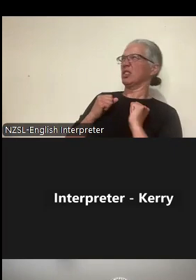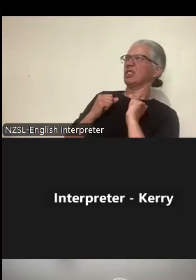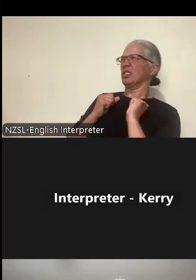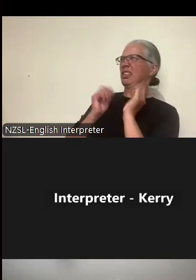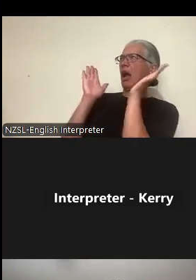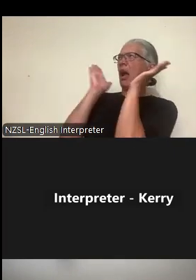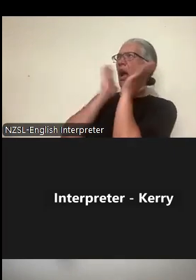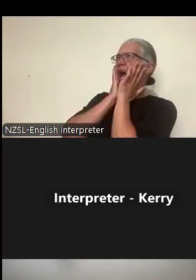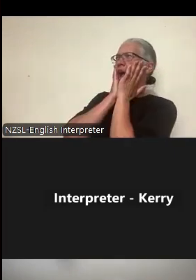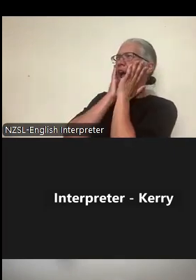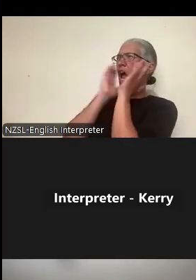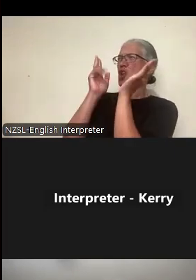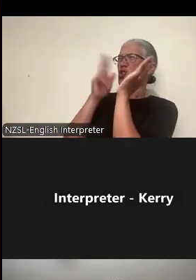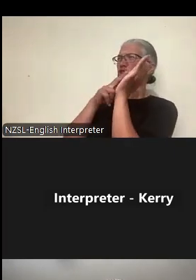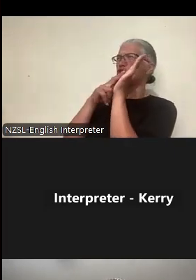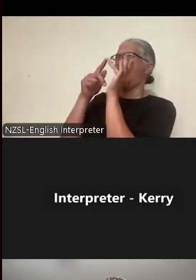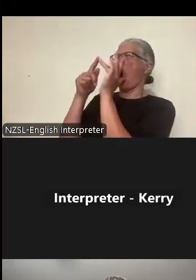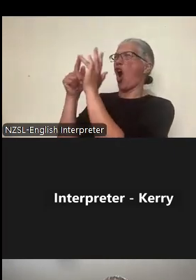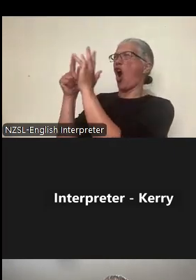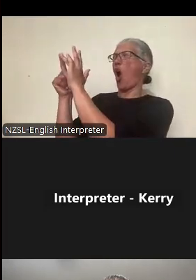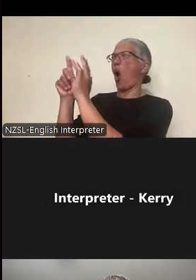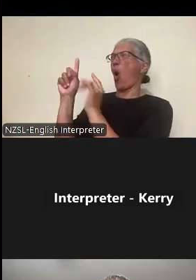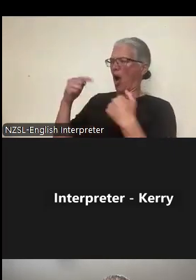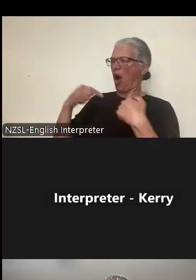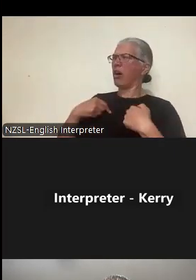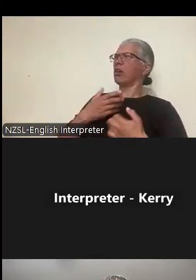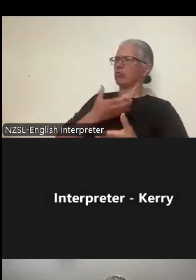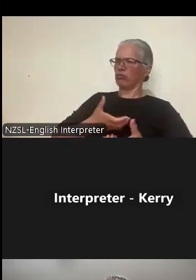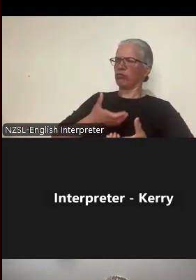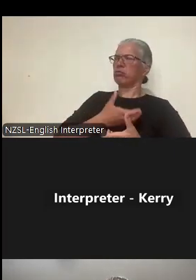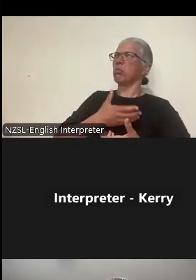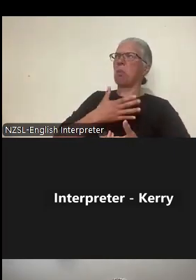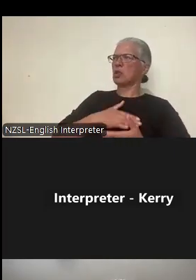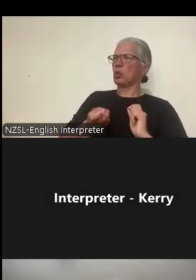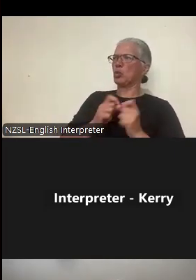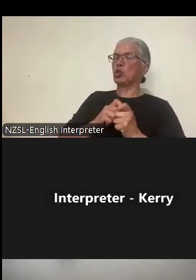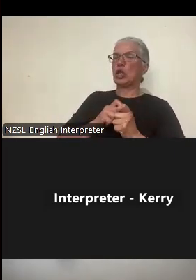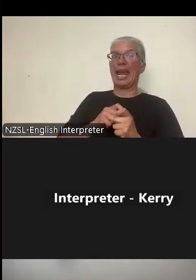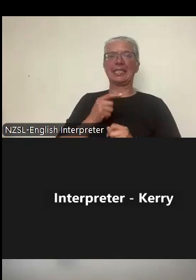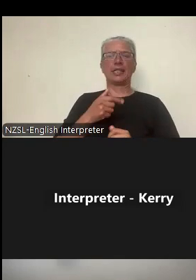knows. I like what I'm doing and I don't want to change.